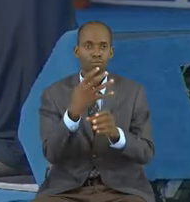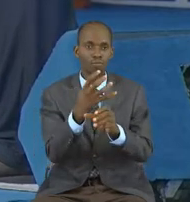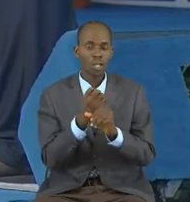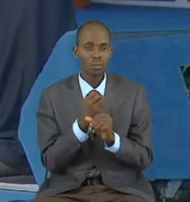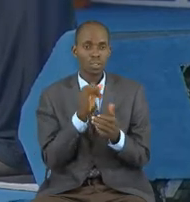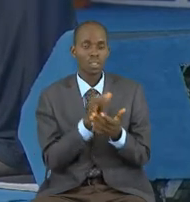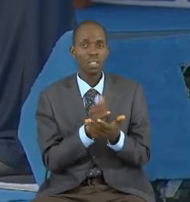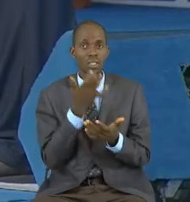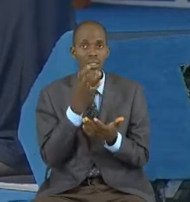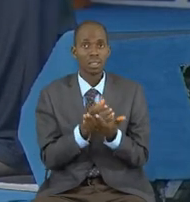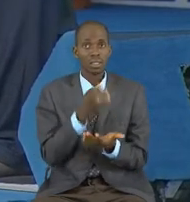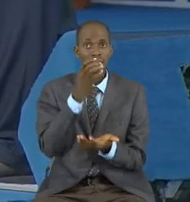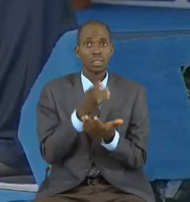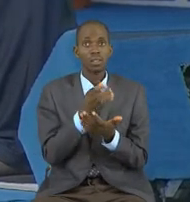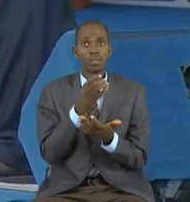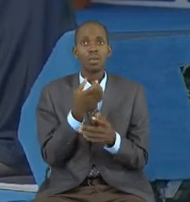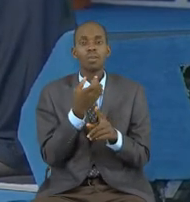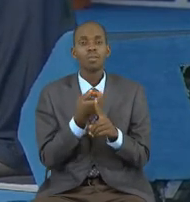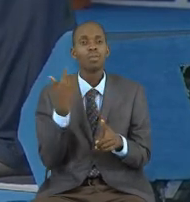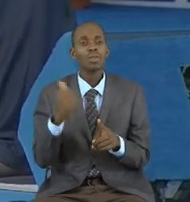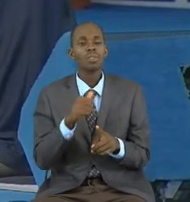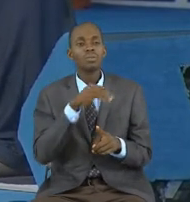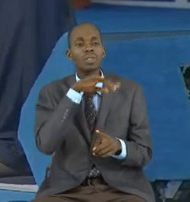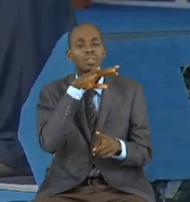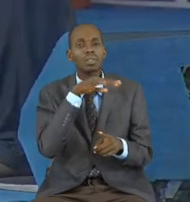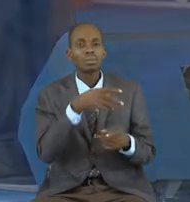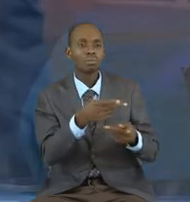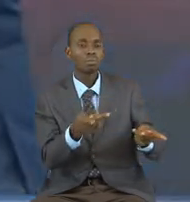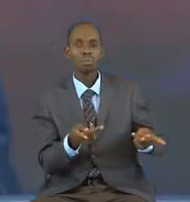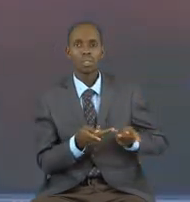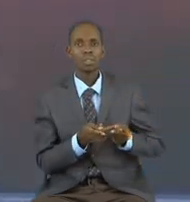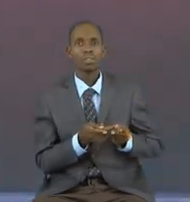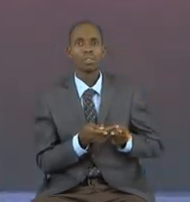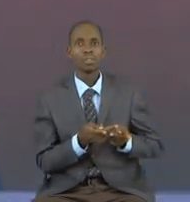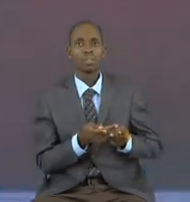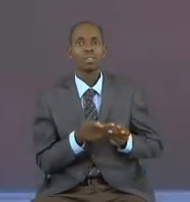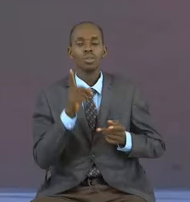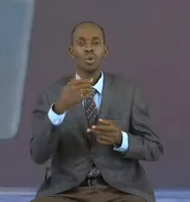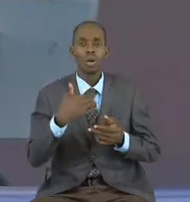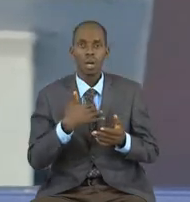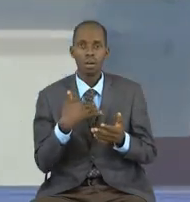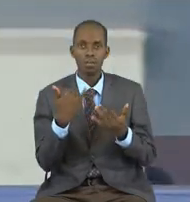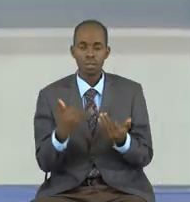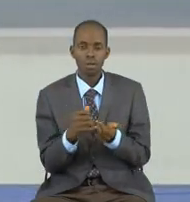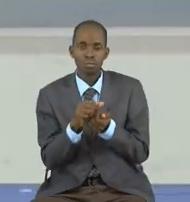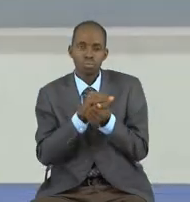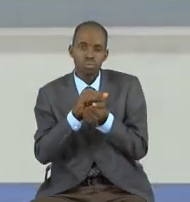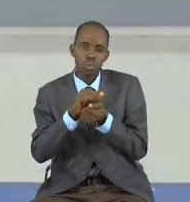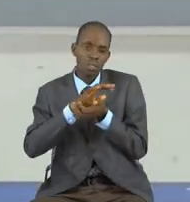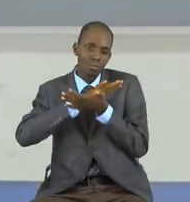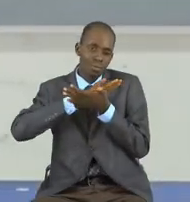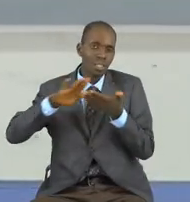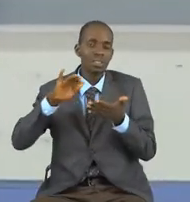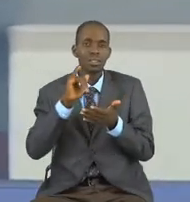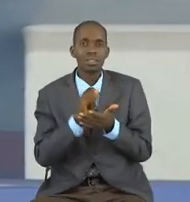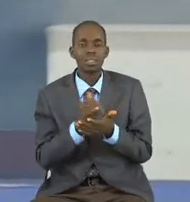a dunghill, said. You have cleansed that glass